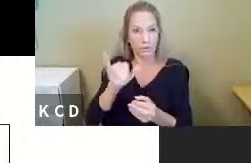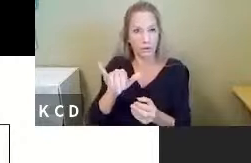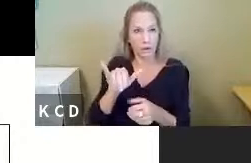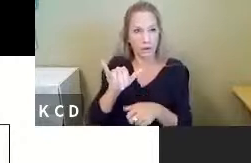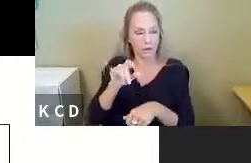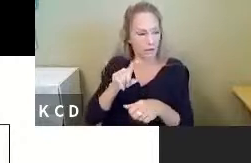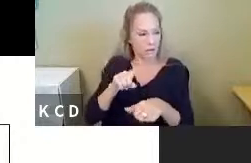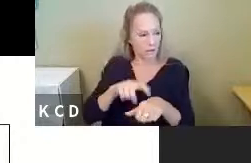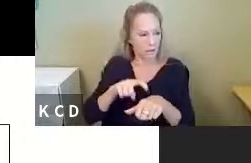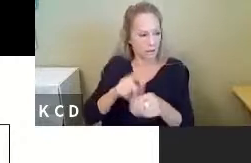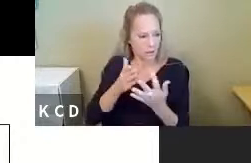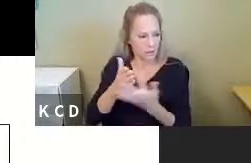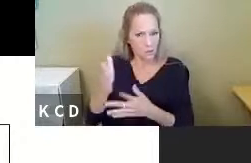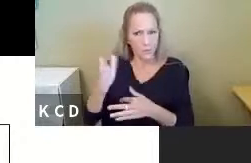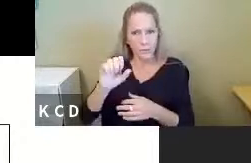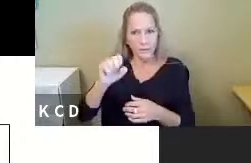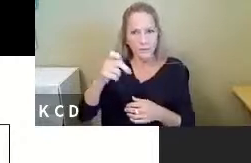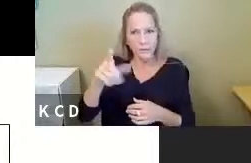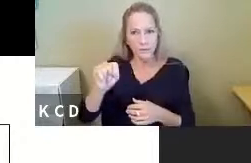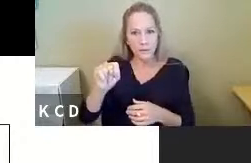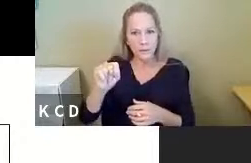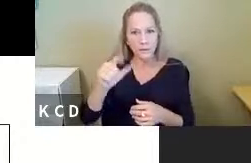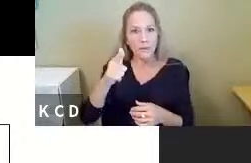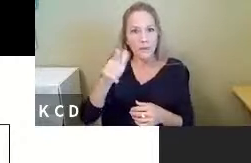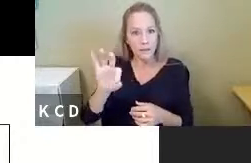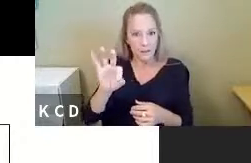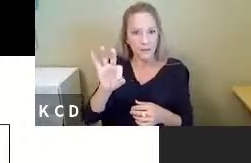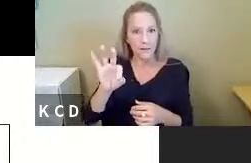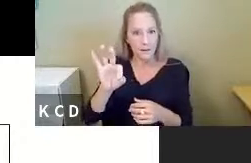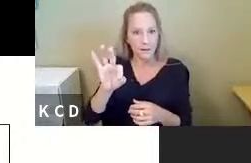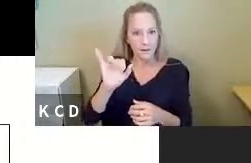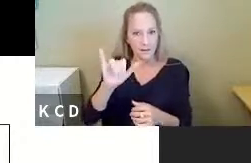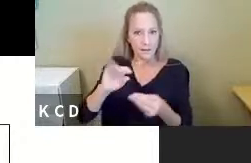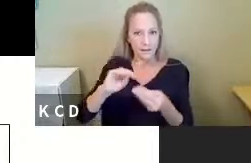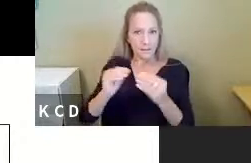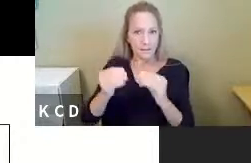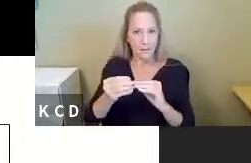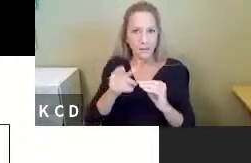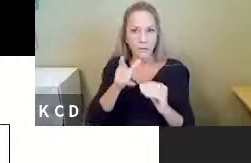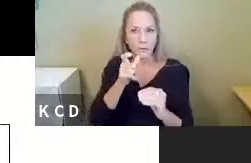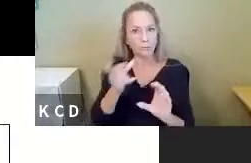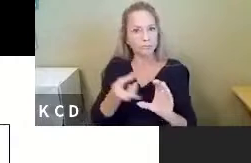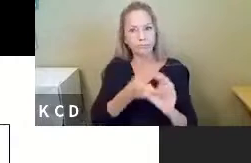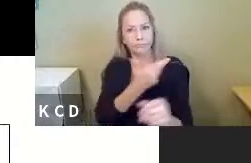September, through September 29th, hospitalizations,